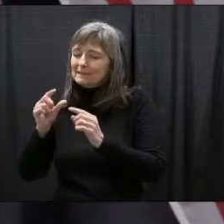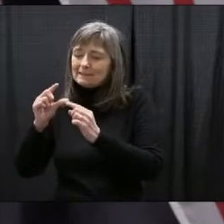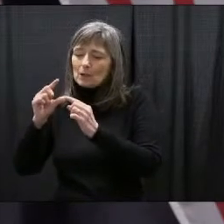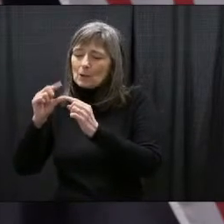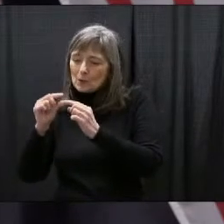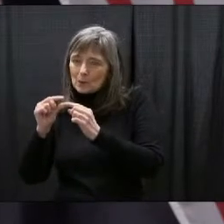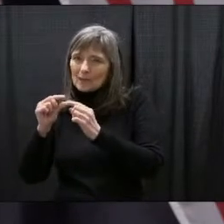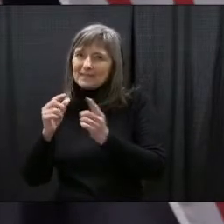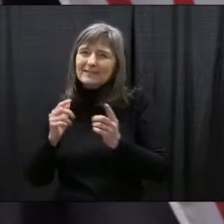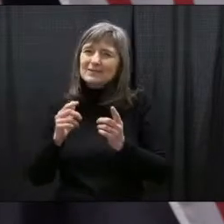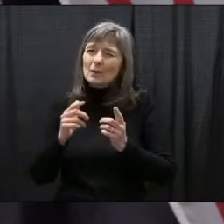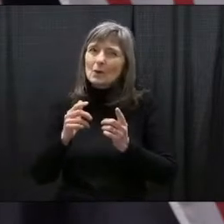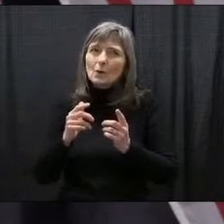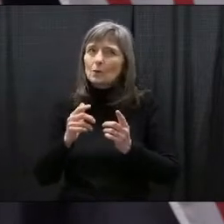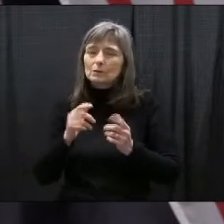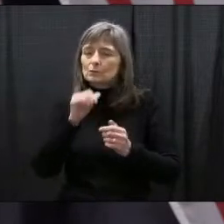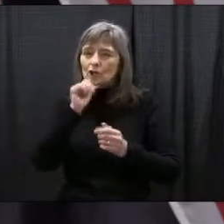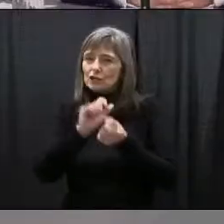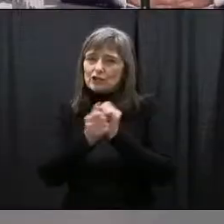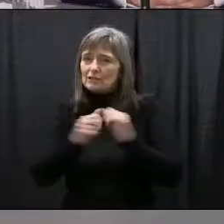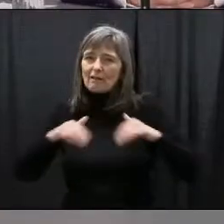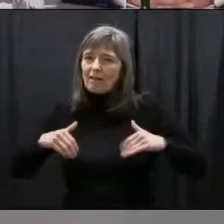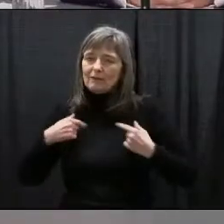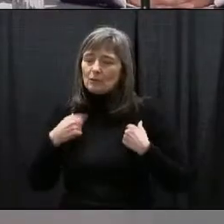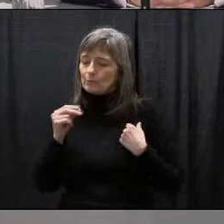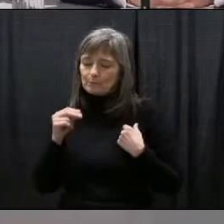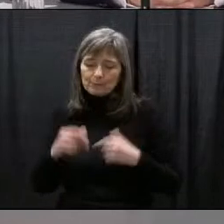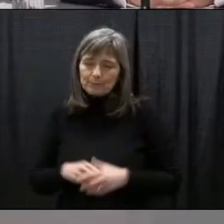those. We're not making that change.